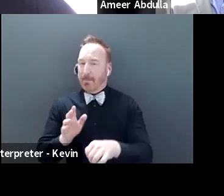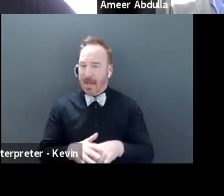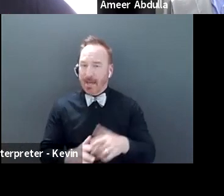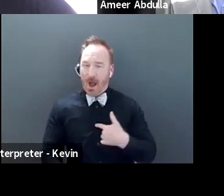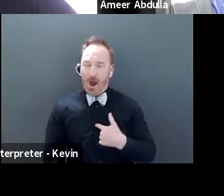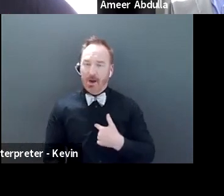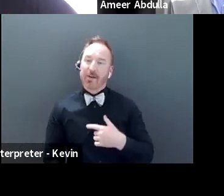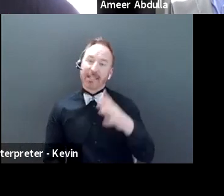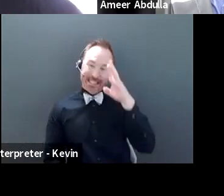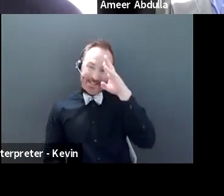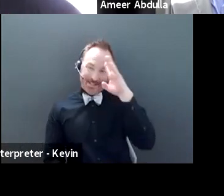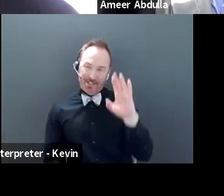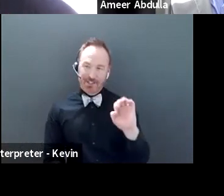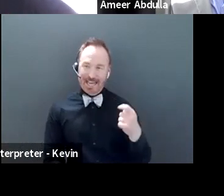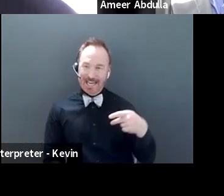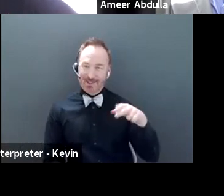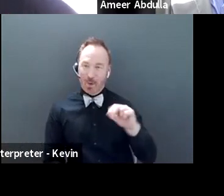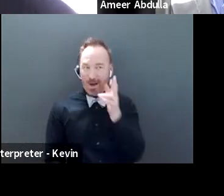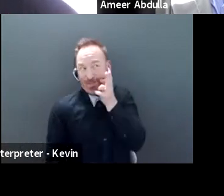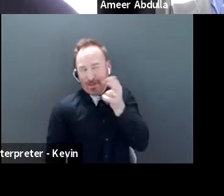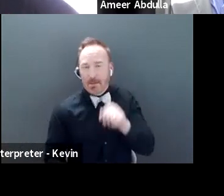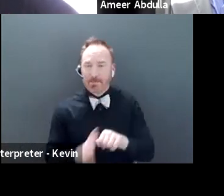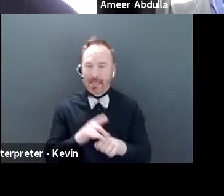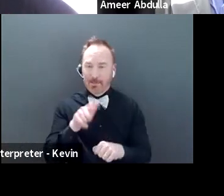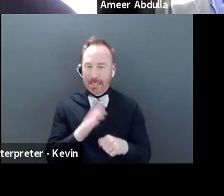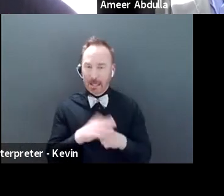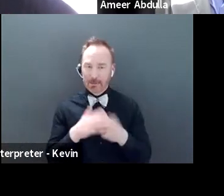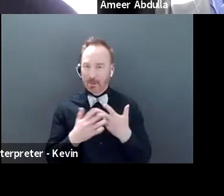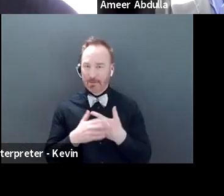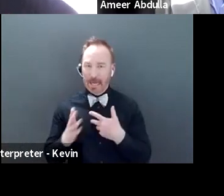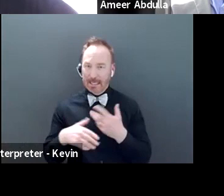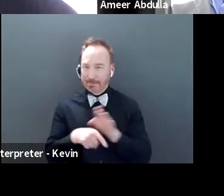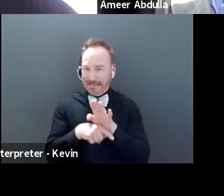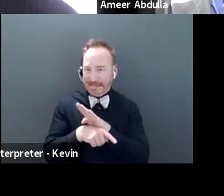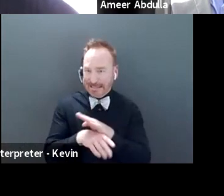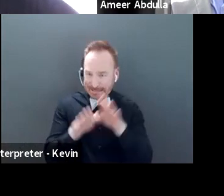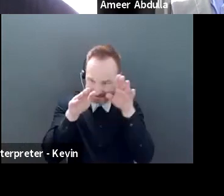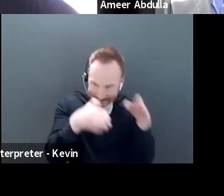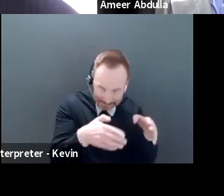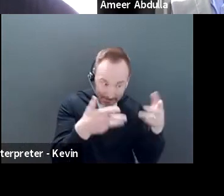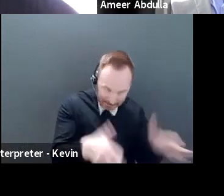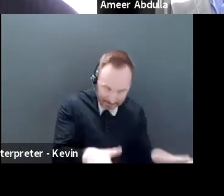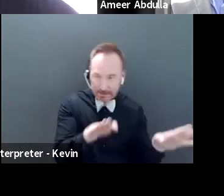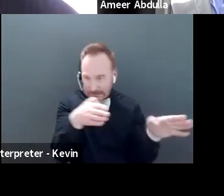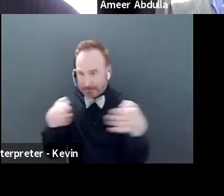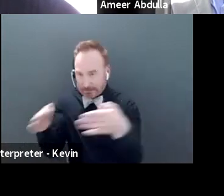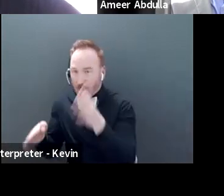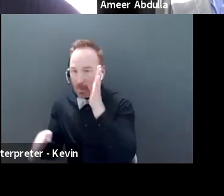Thursday and it's full steam ahead and all hands on deck for that. But you will be getting the follow-up information in